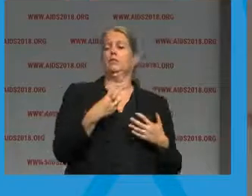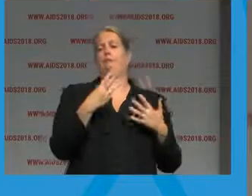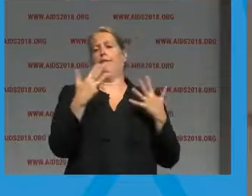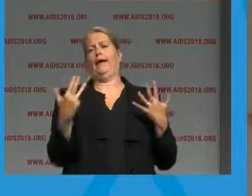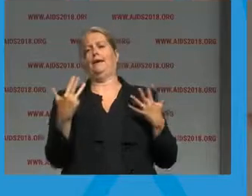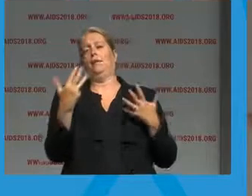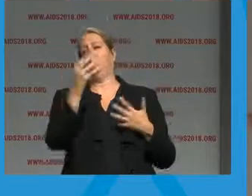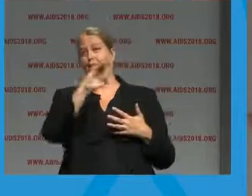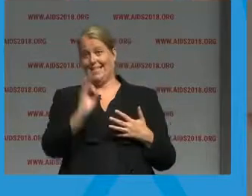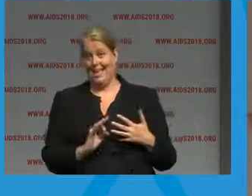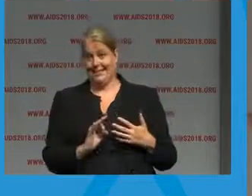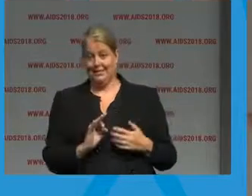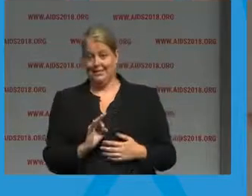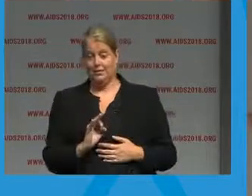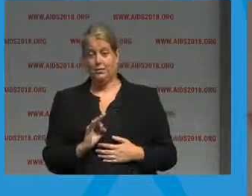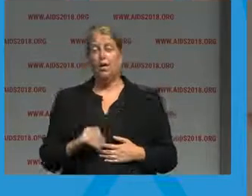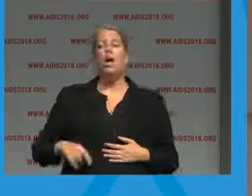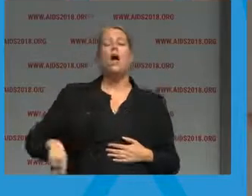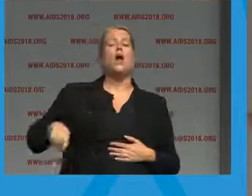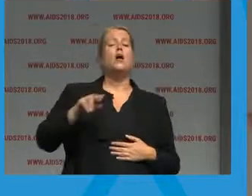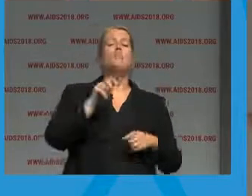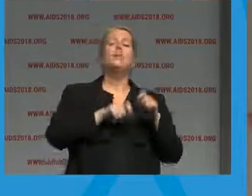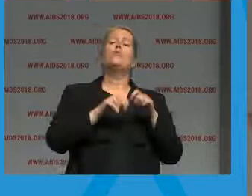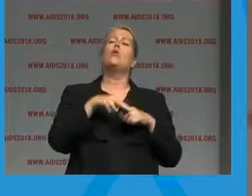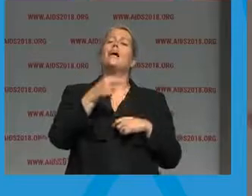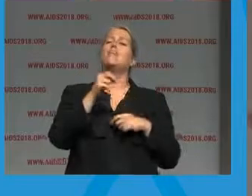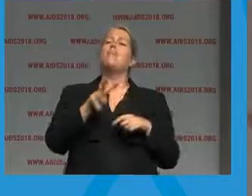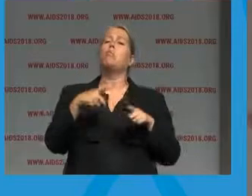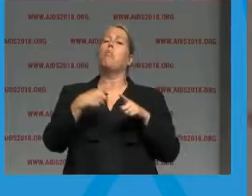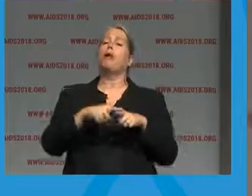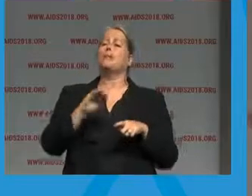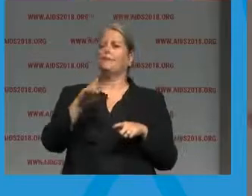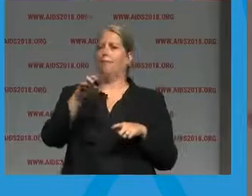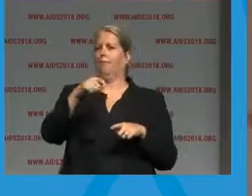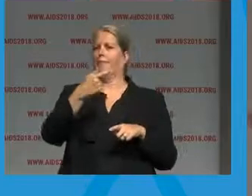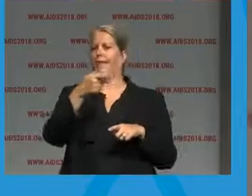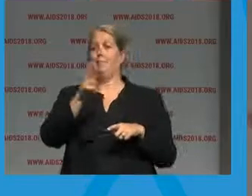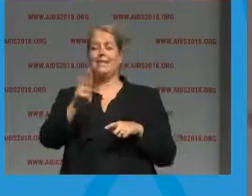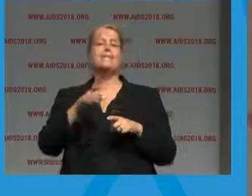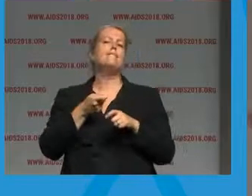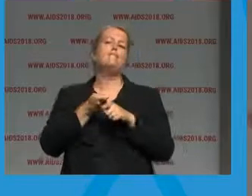with HIV who had tuberculosis received treatment for both